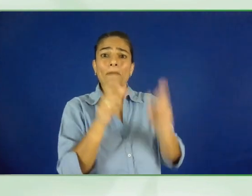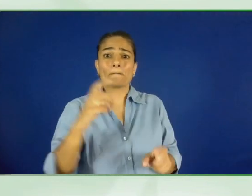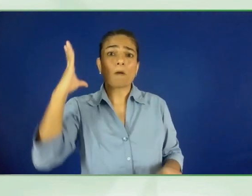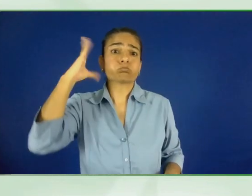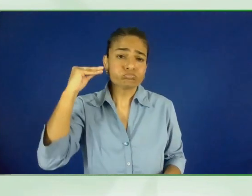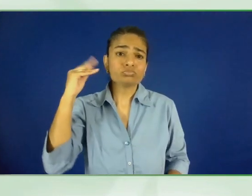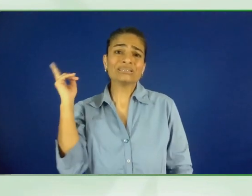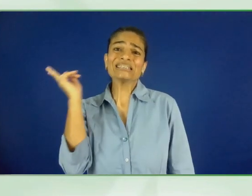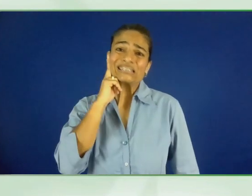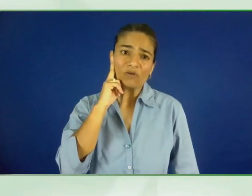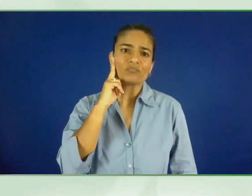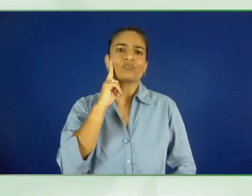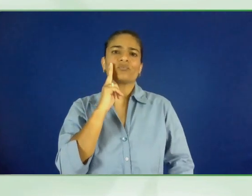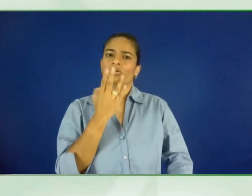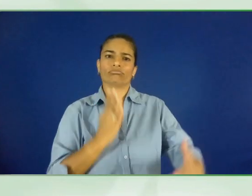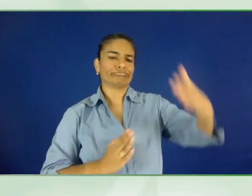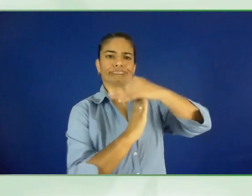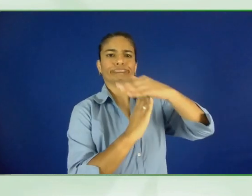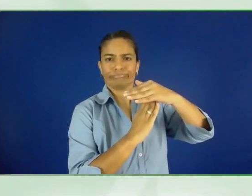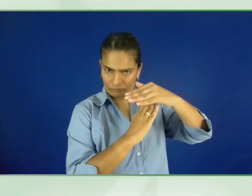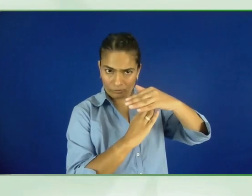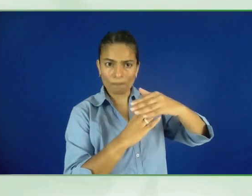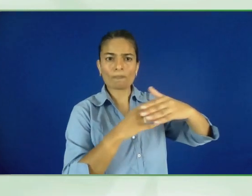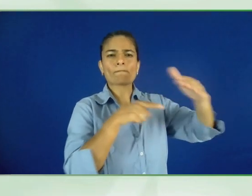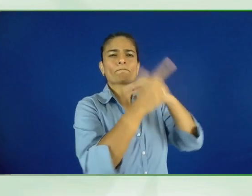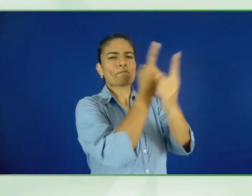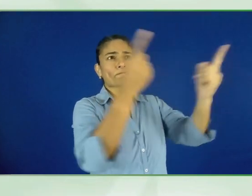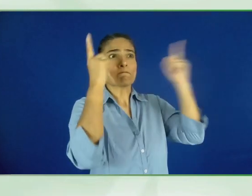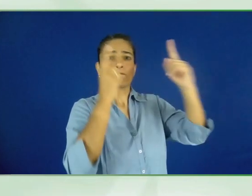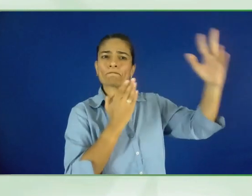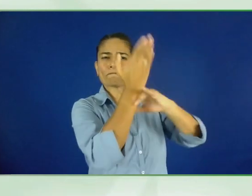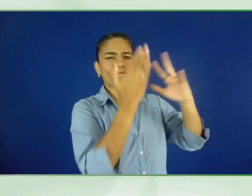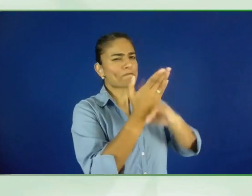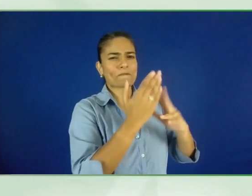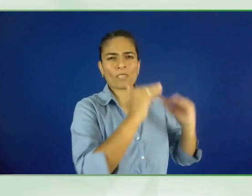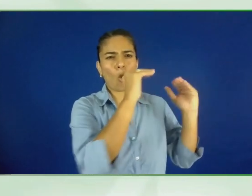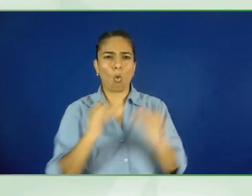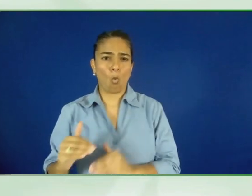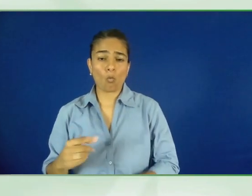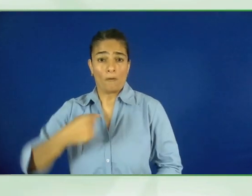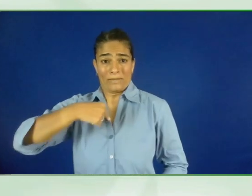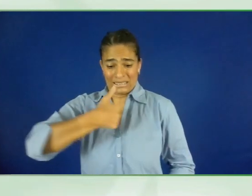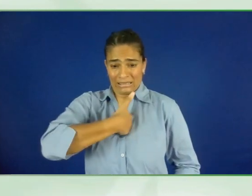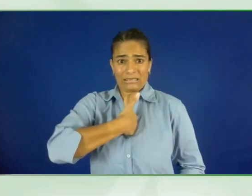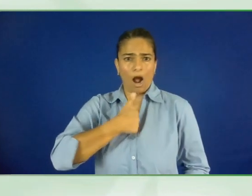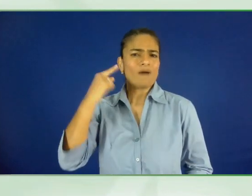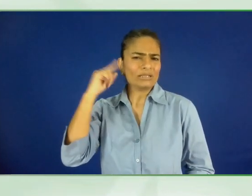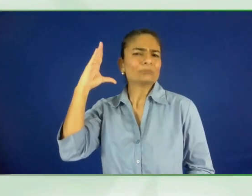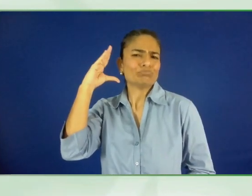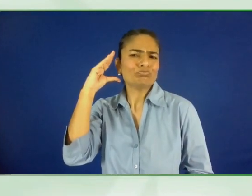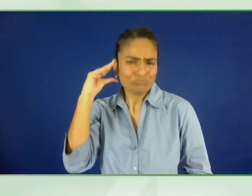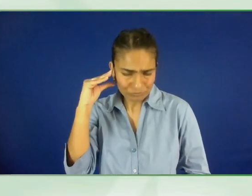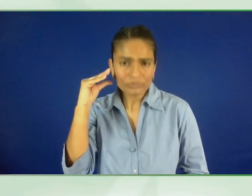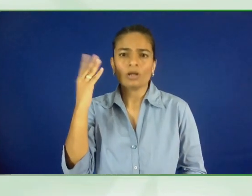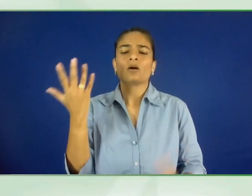low. I have a hearing loss myself and can testify to the uncertainty I